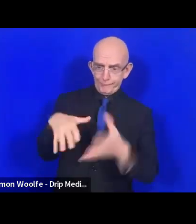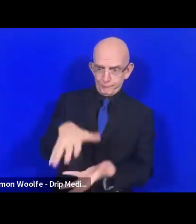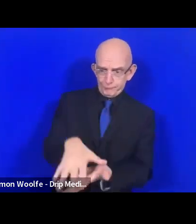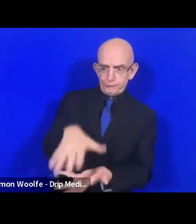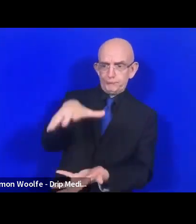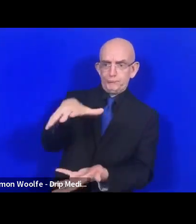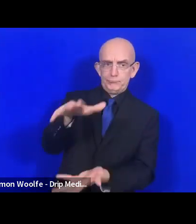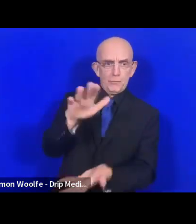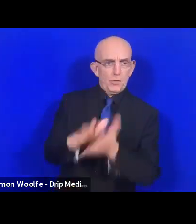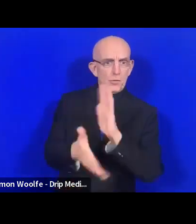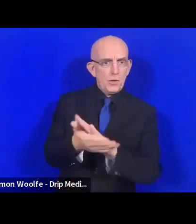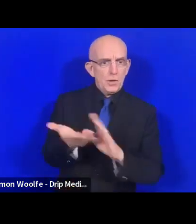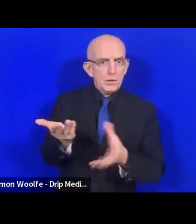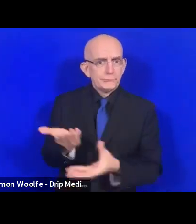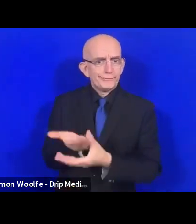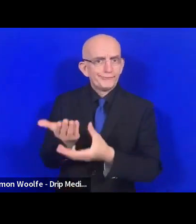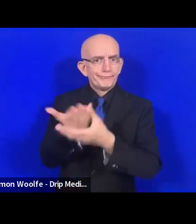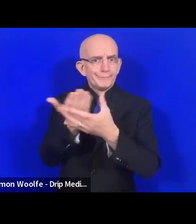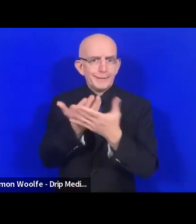network and